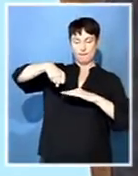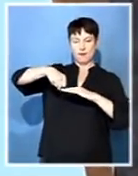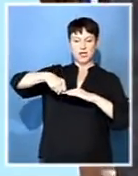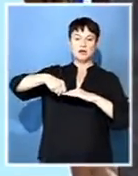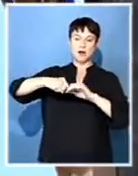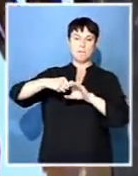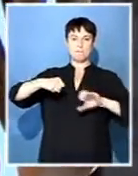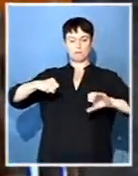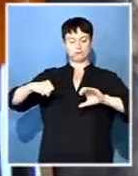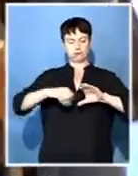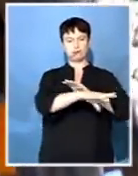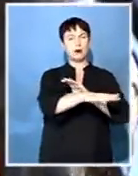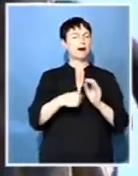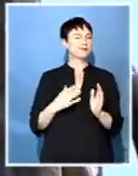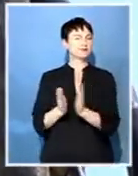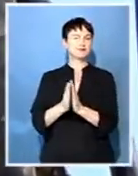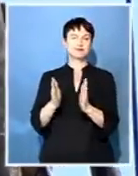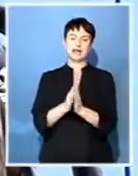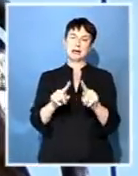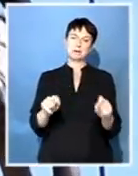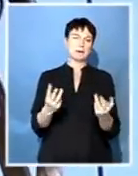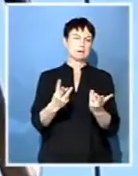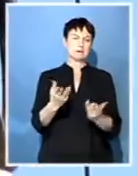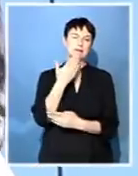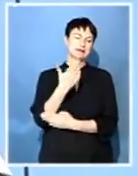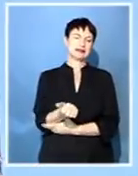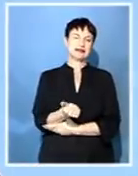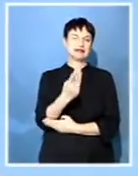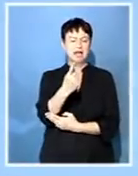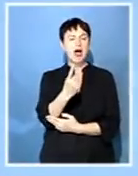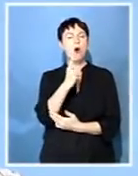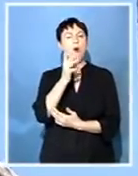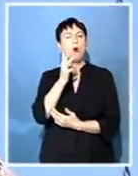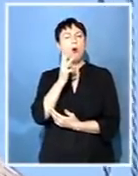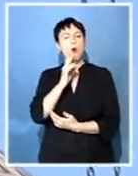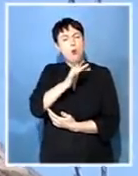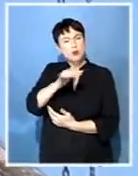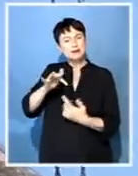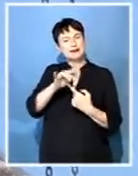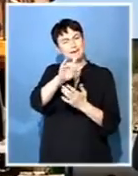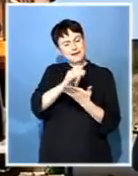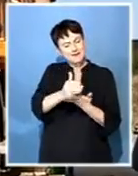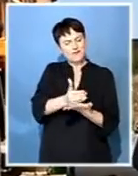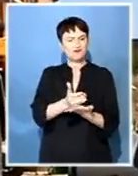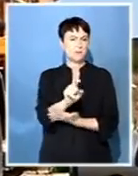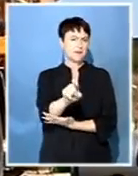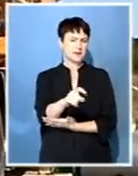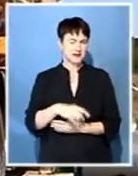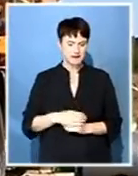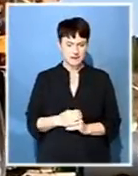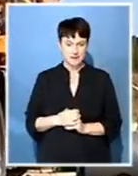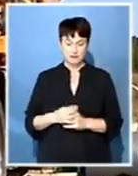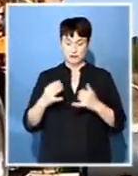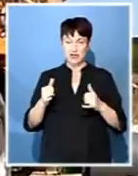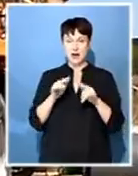I'm really making an appeal to Cape Townians, please, let's save water together. In the meantime, the public